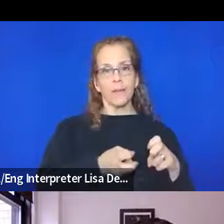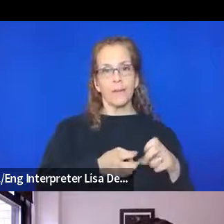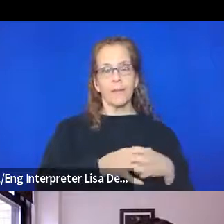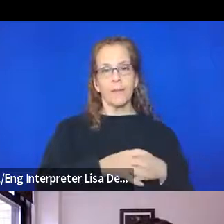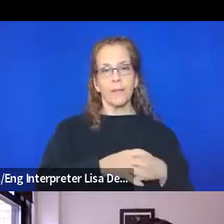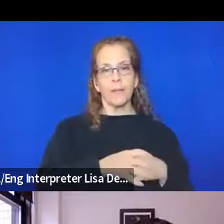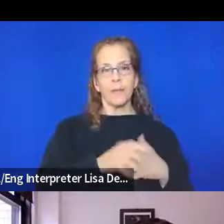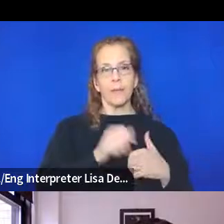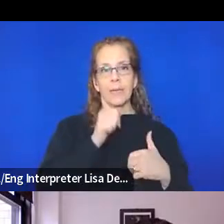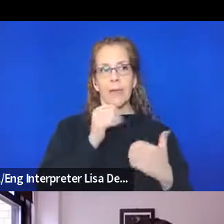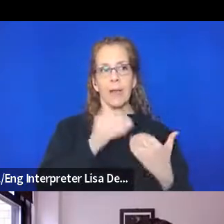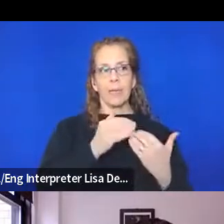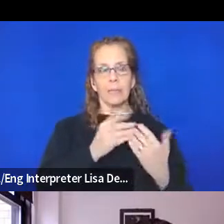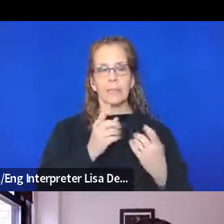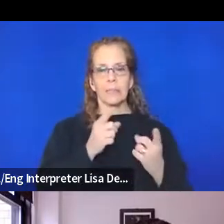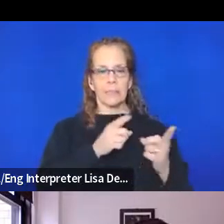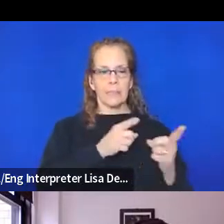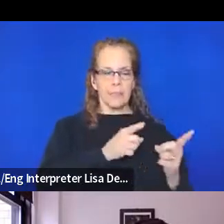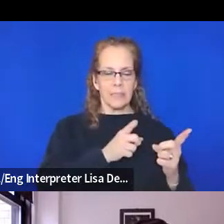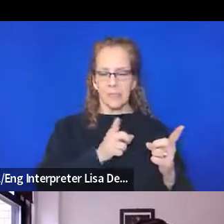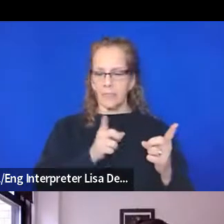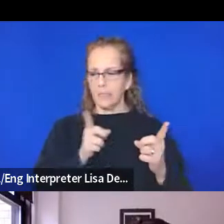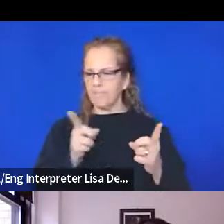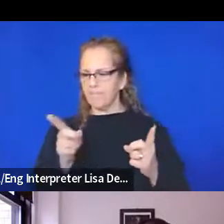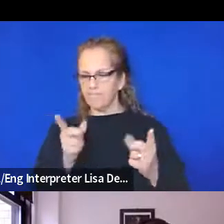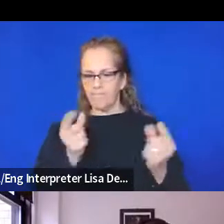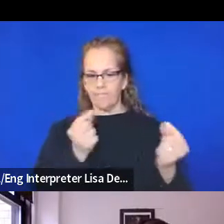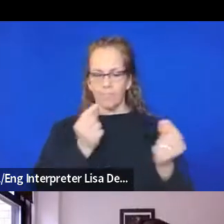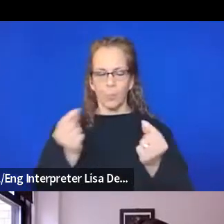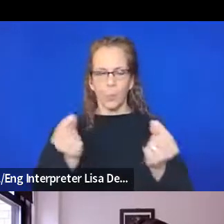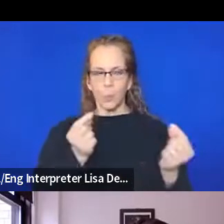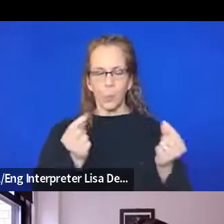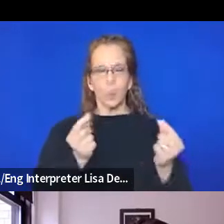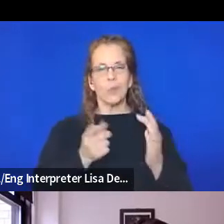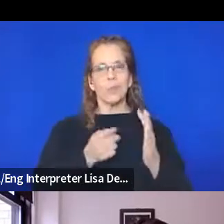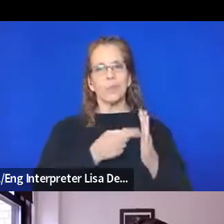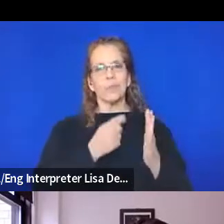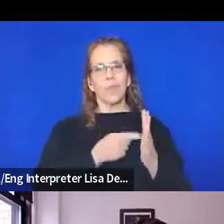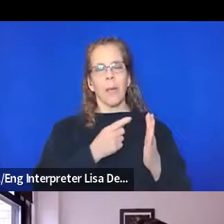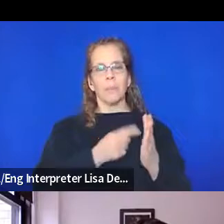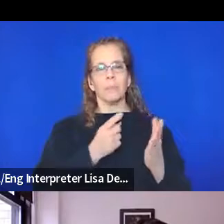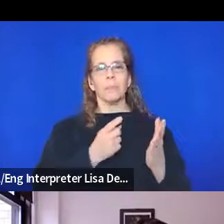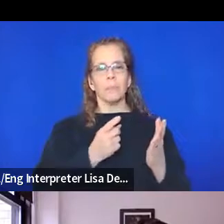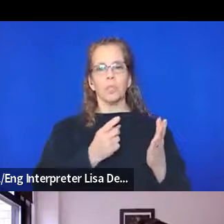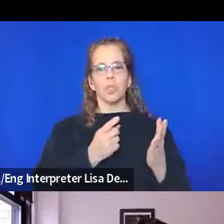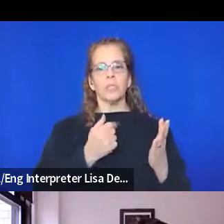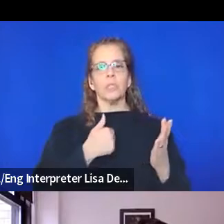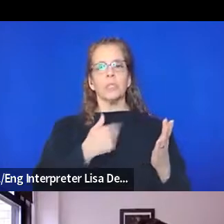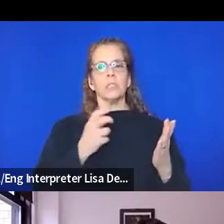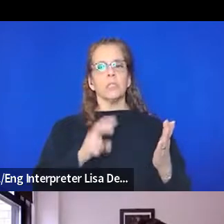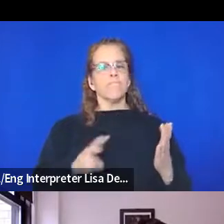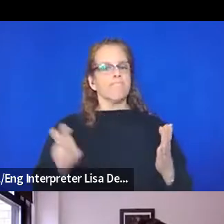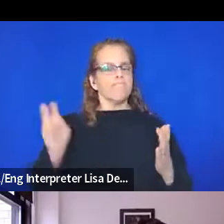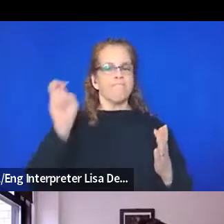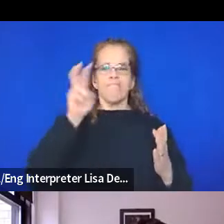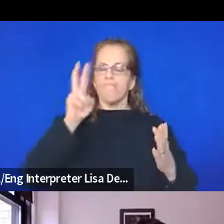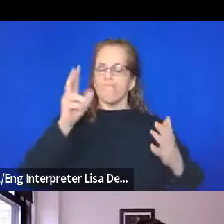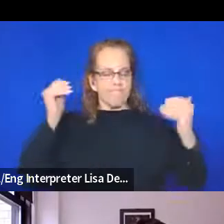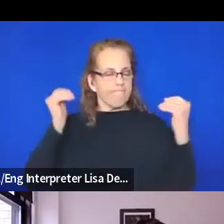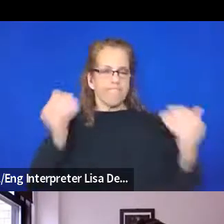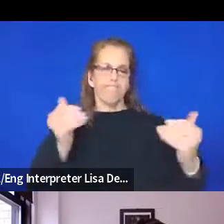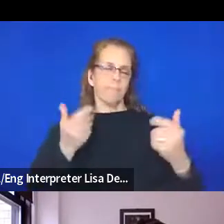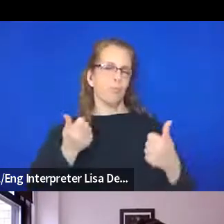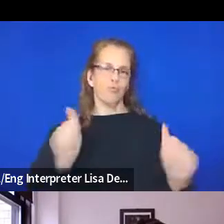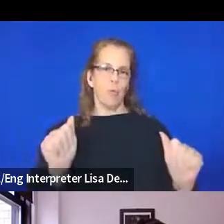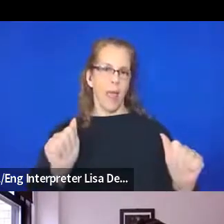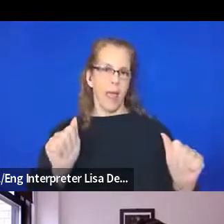way to go. Sometimes you end up just sort of taking a leap and saying, well, let's try this. And then if we find this